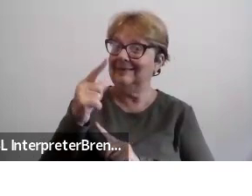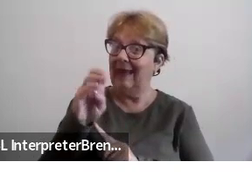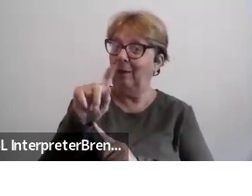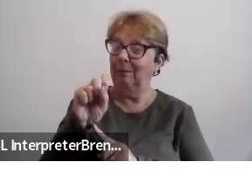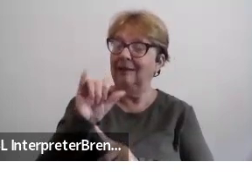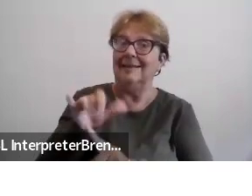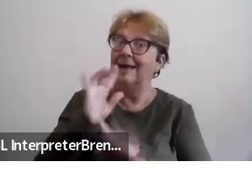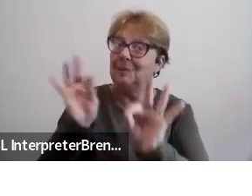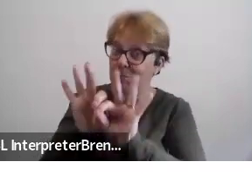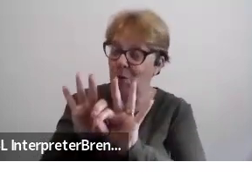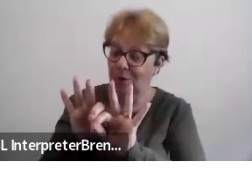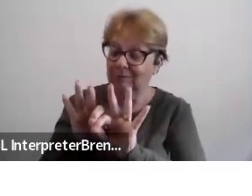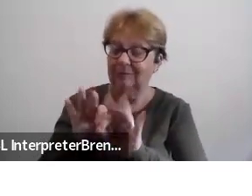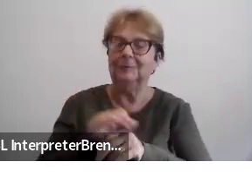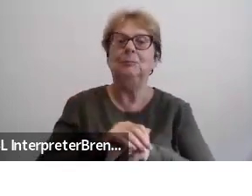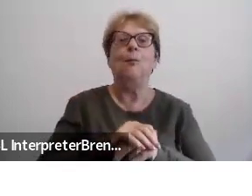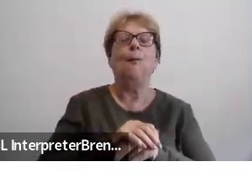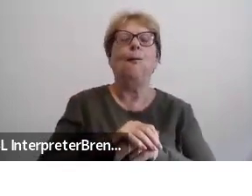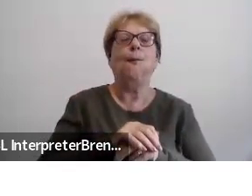going to become important again.